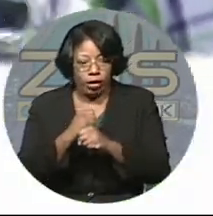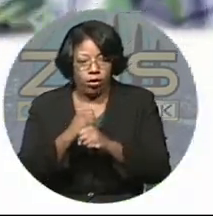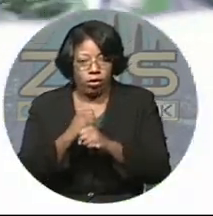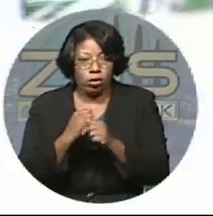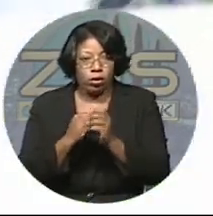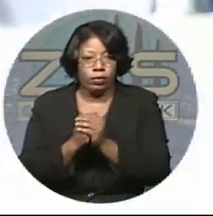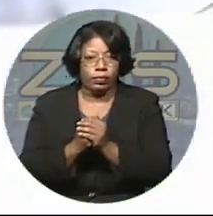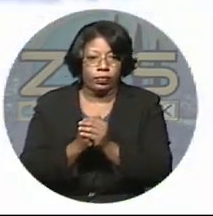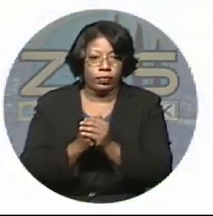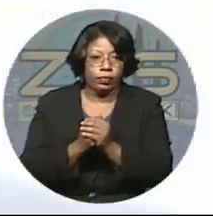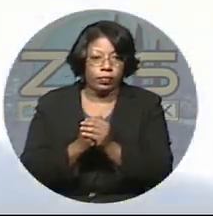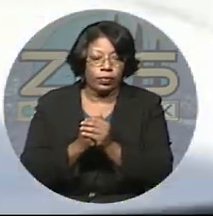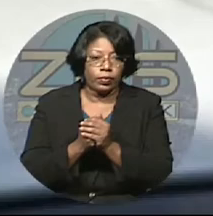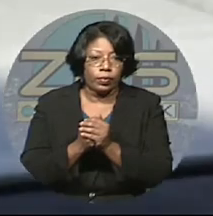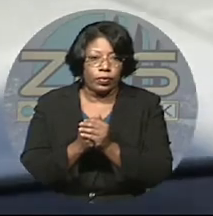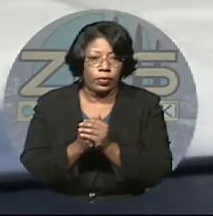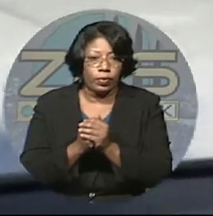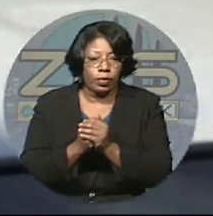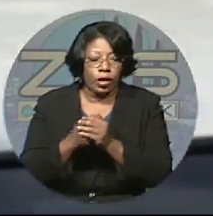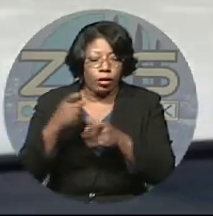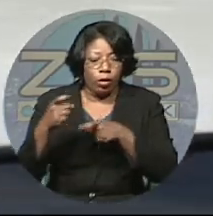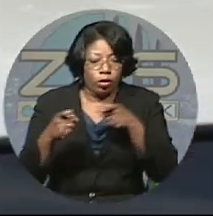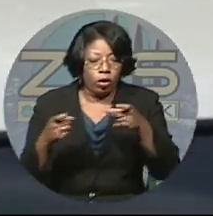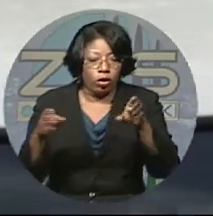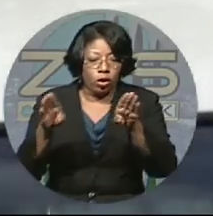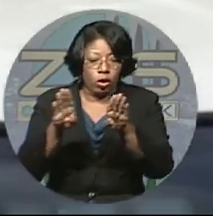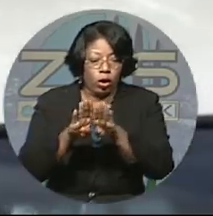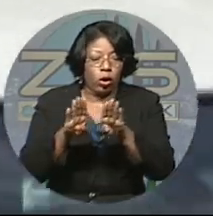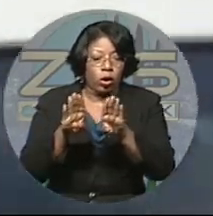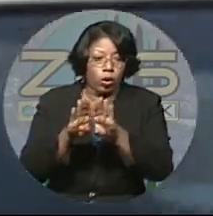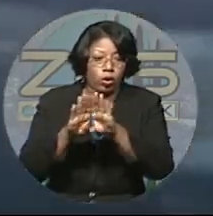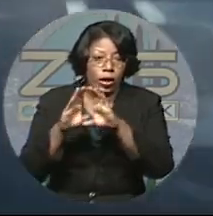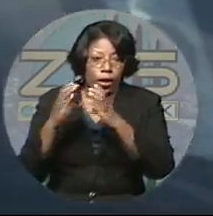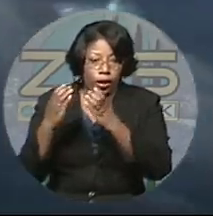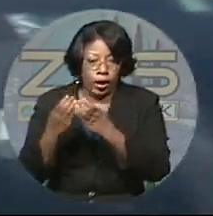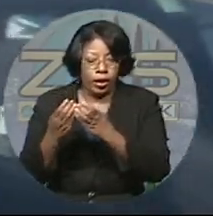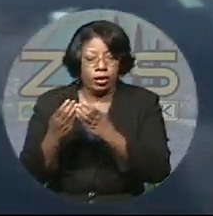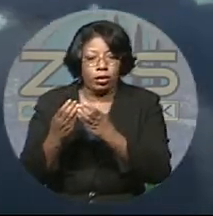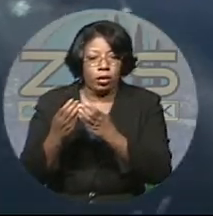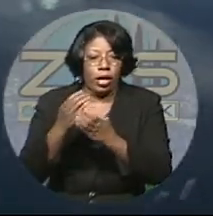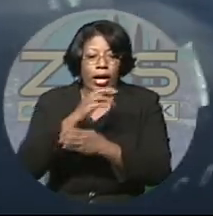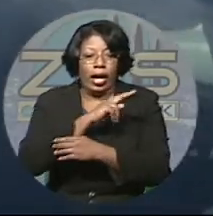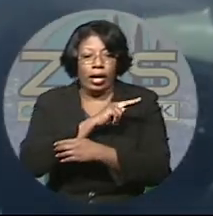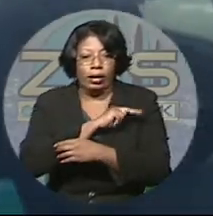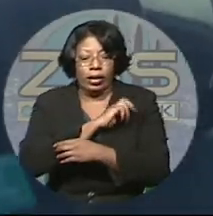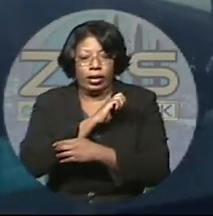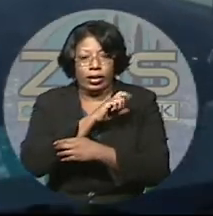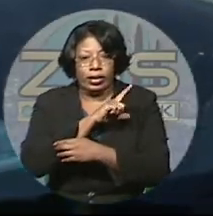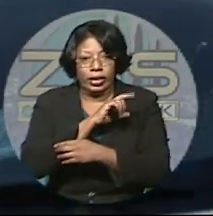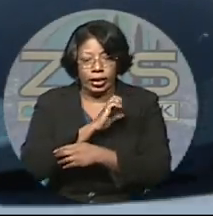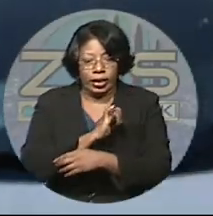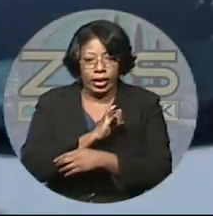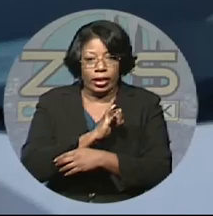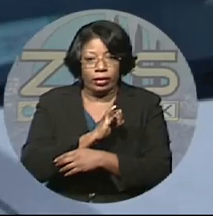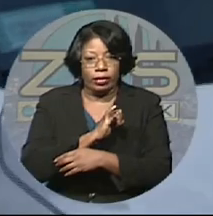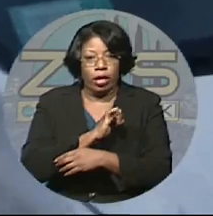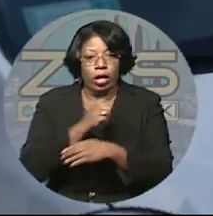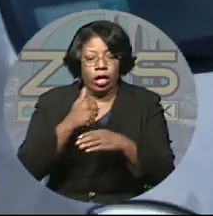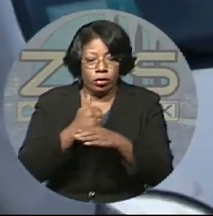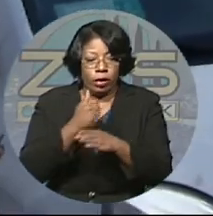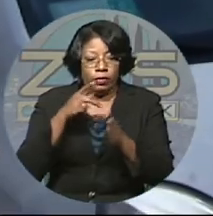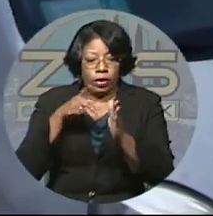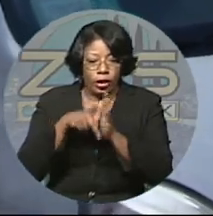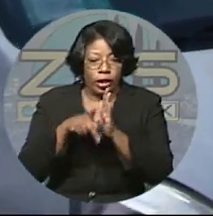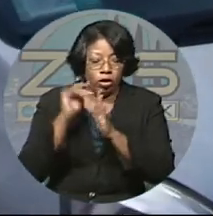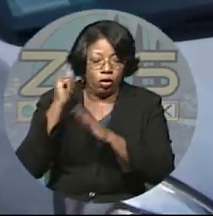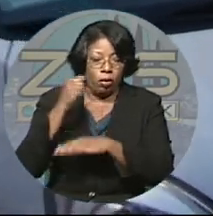Also from the courts, the prosecution has closed its case in the abetment to murder trial of Kervin Neely. Neely is accused of killing 17-year-old Enrico Major